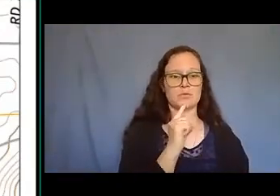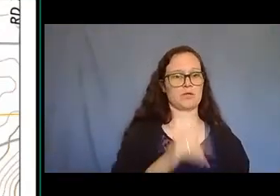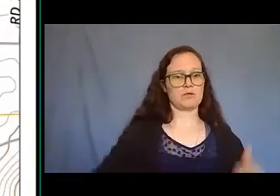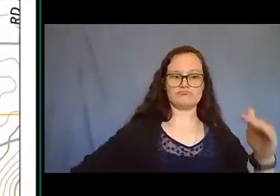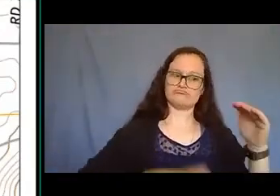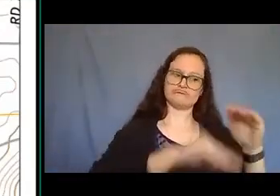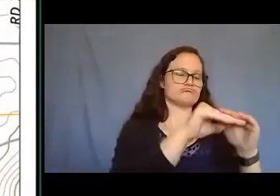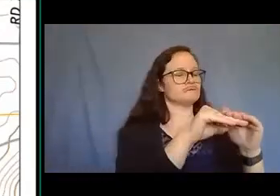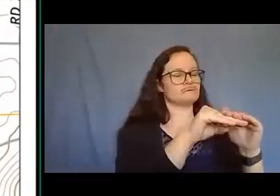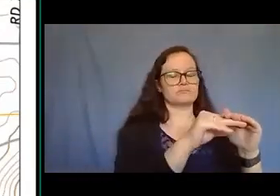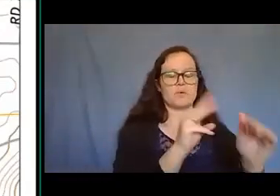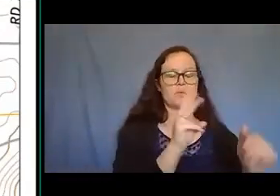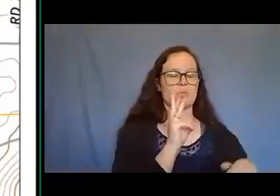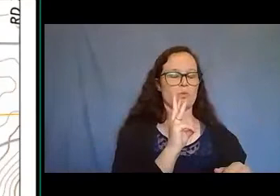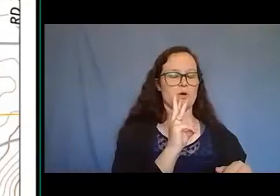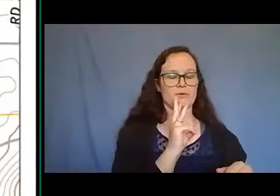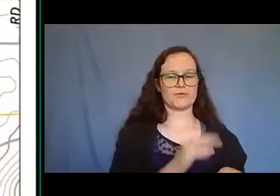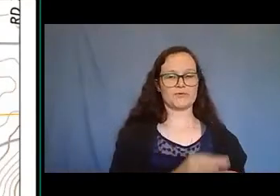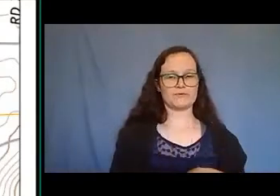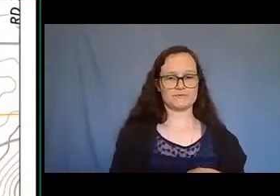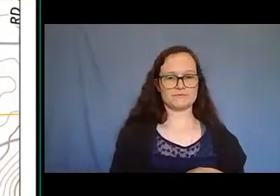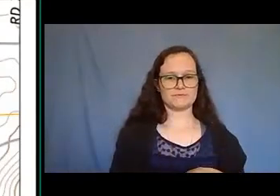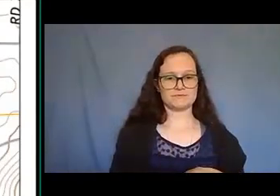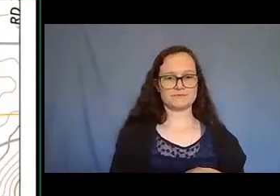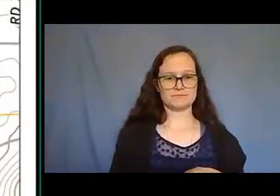water when we did the sampling.